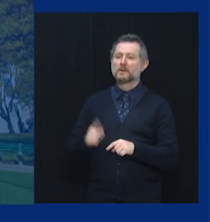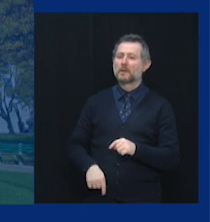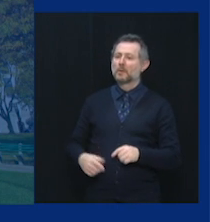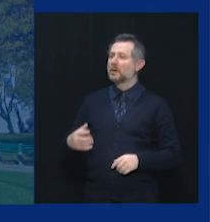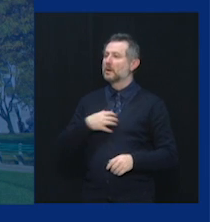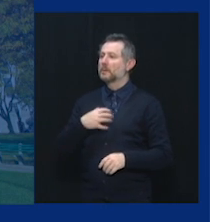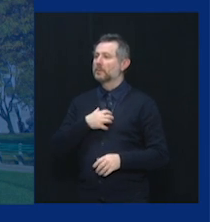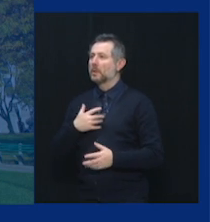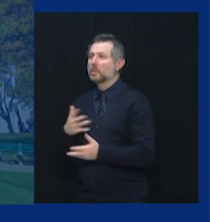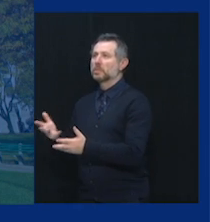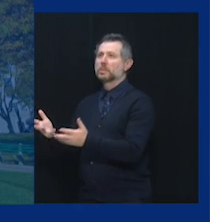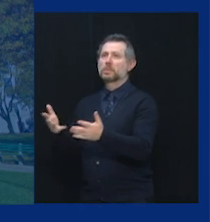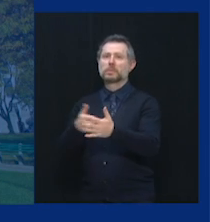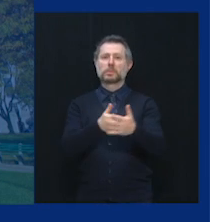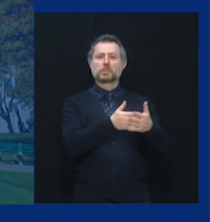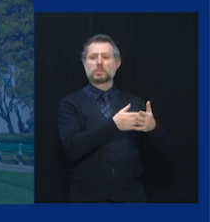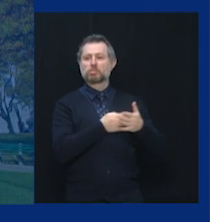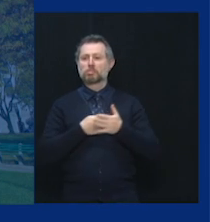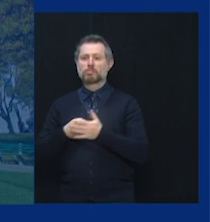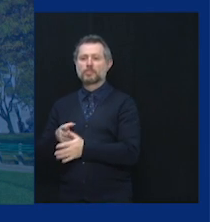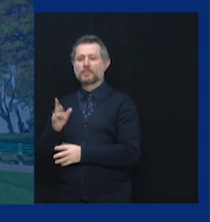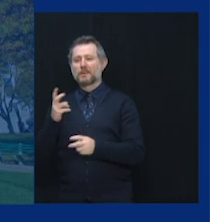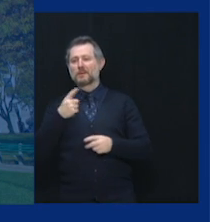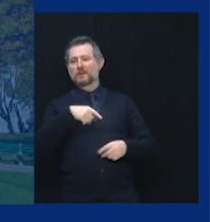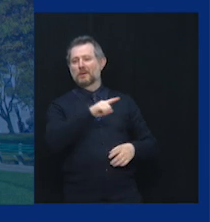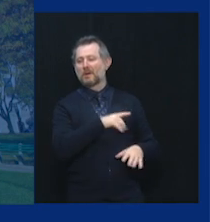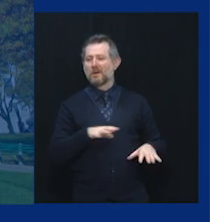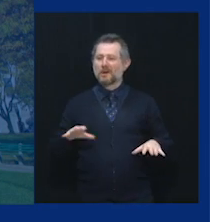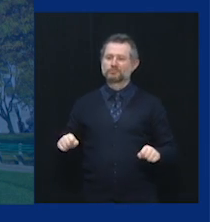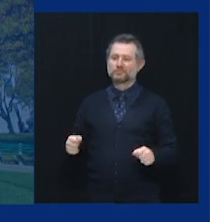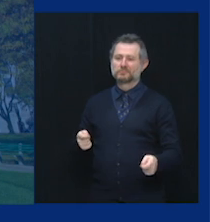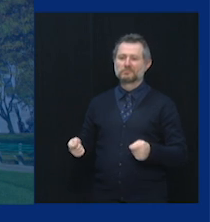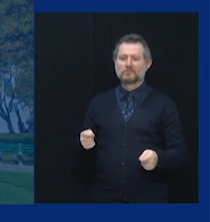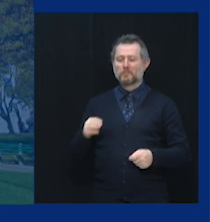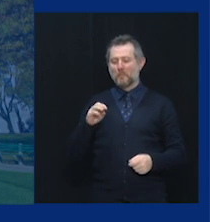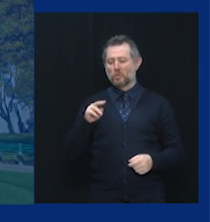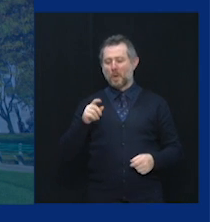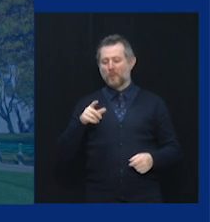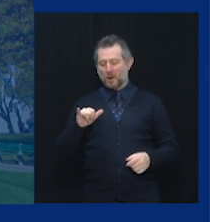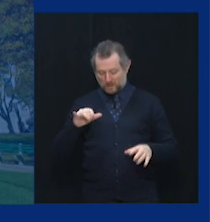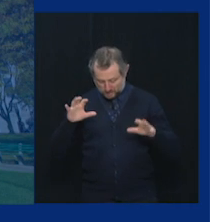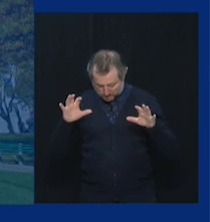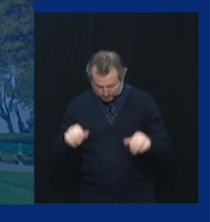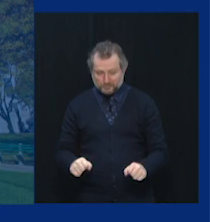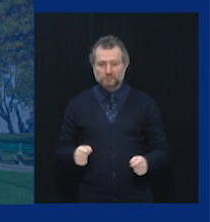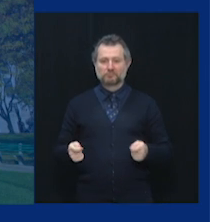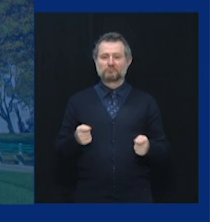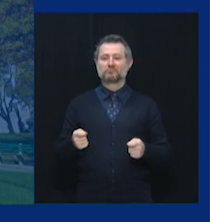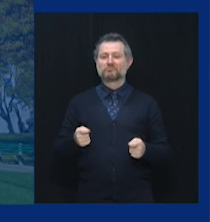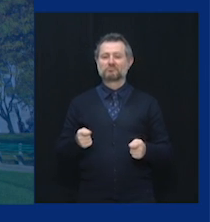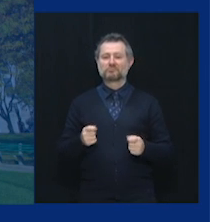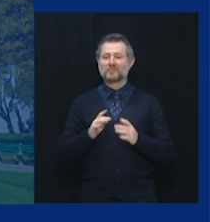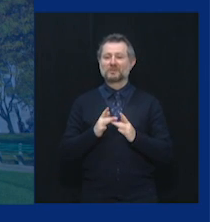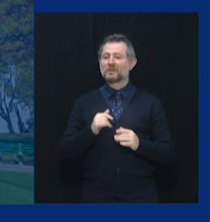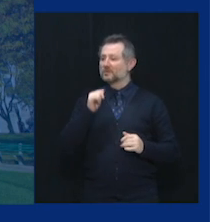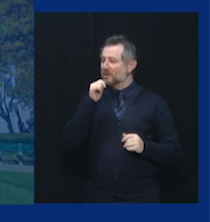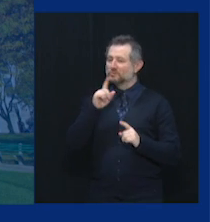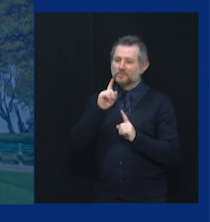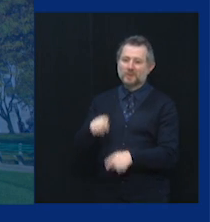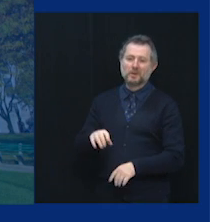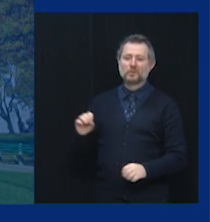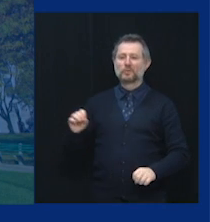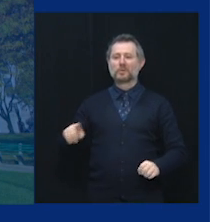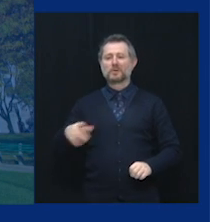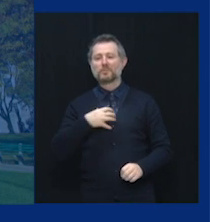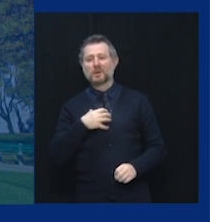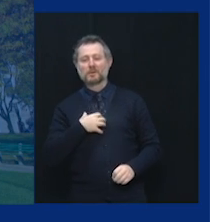have basically a virtual monopoly, and they're not responsive to consumer complaints. We also